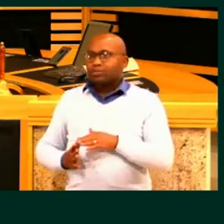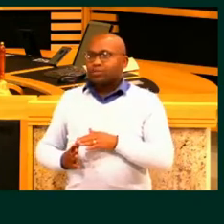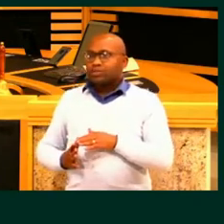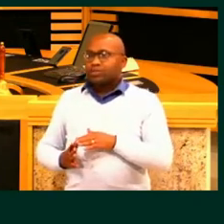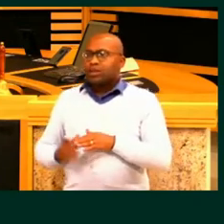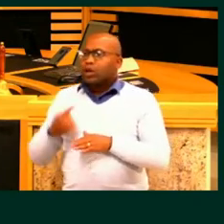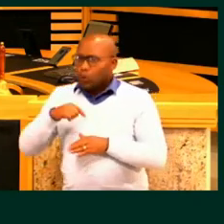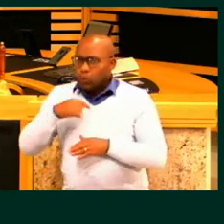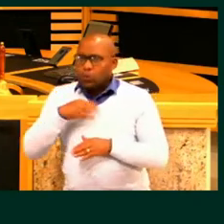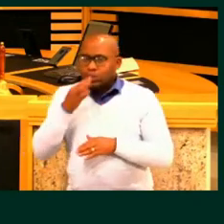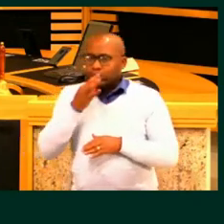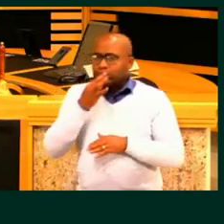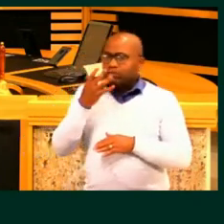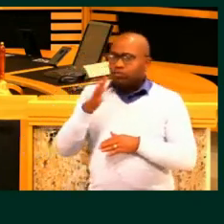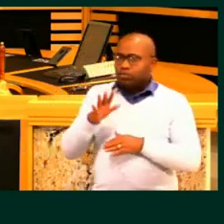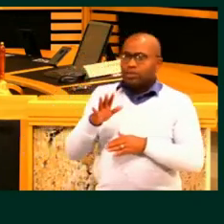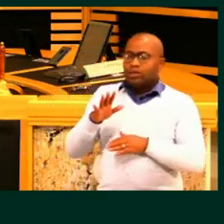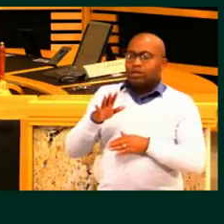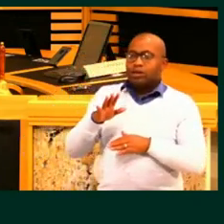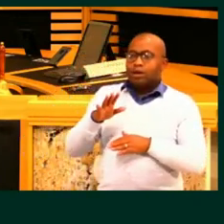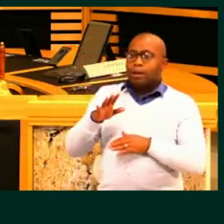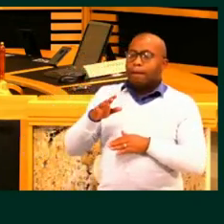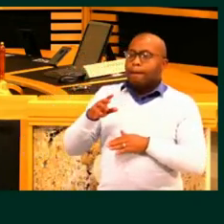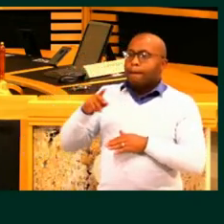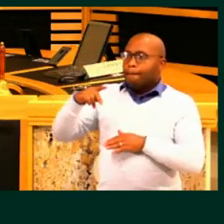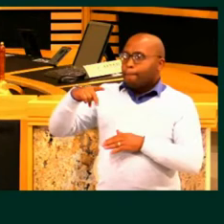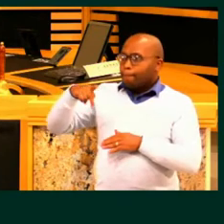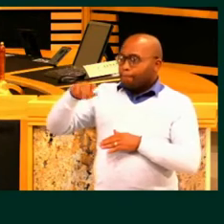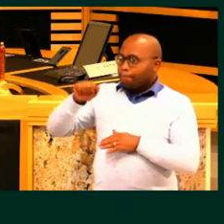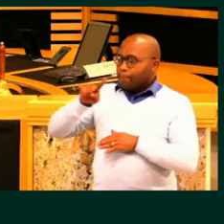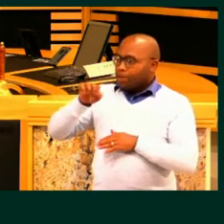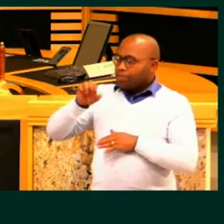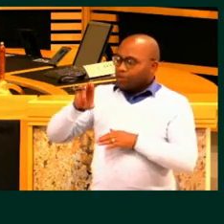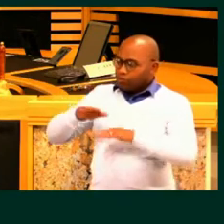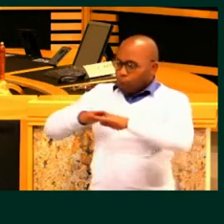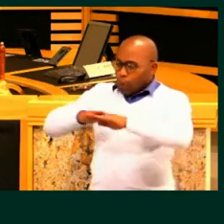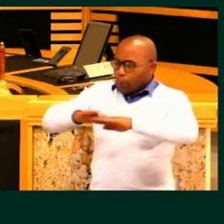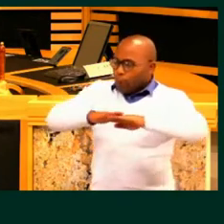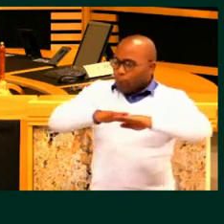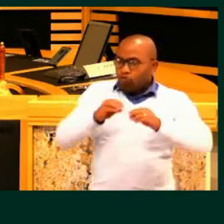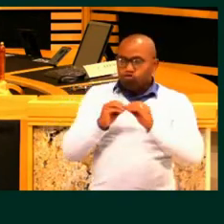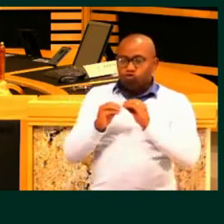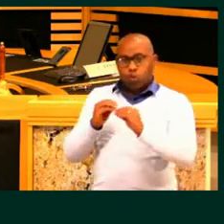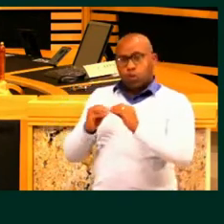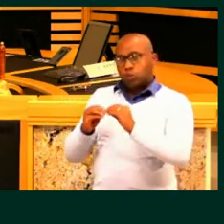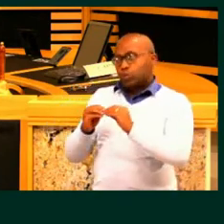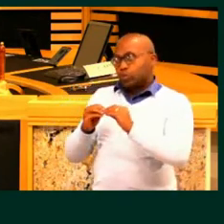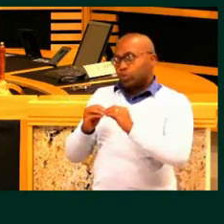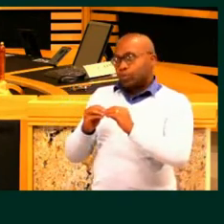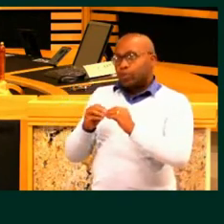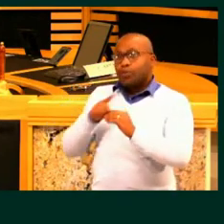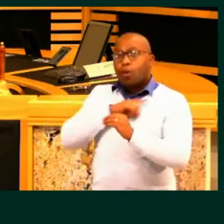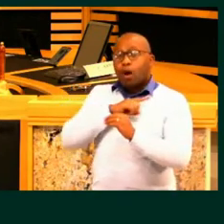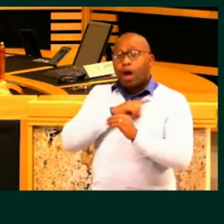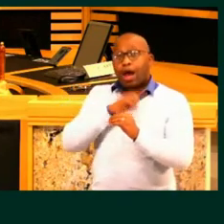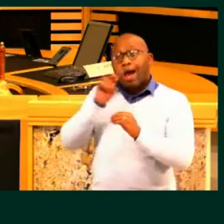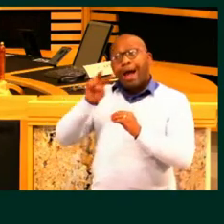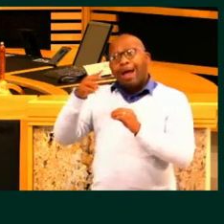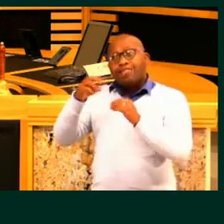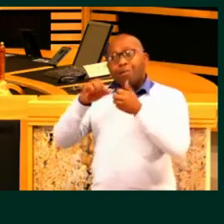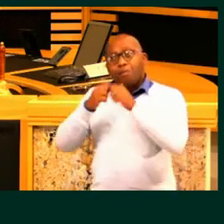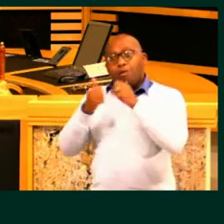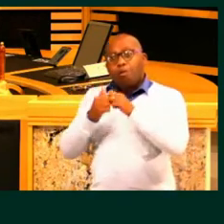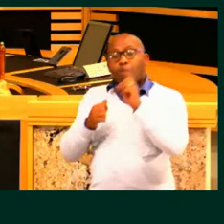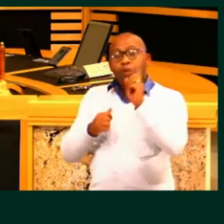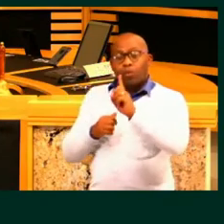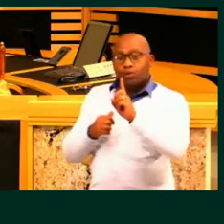paving which is taking place in some of the roads because the volume of cars is a determinant what type